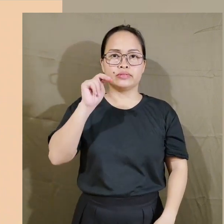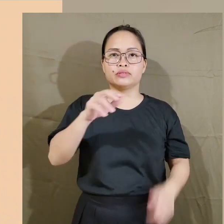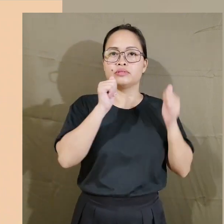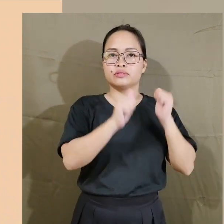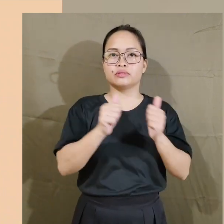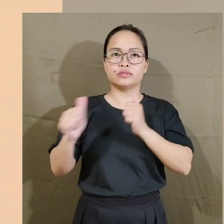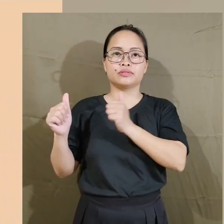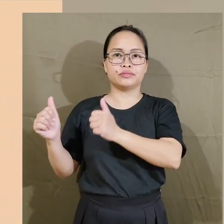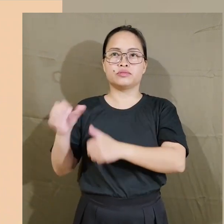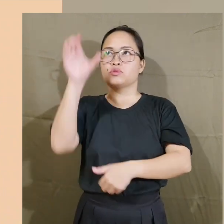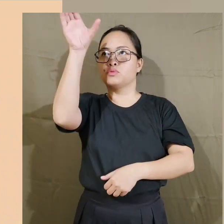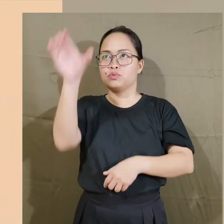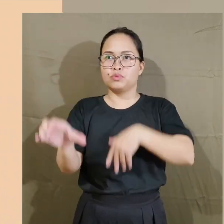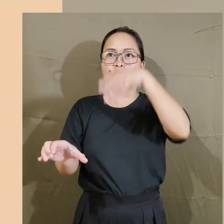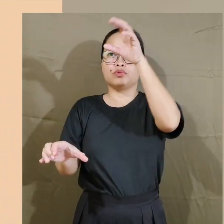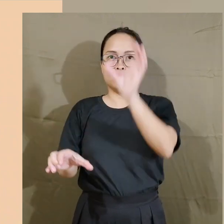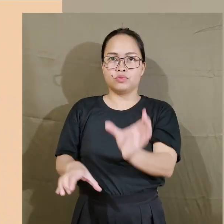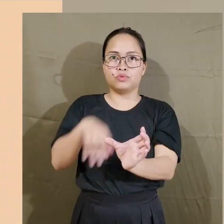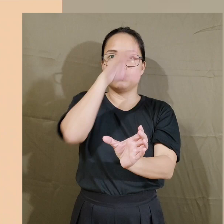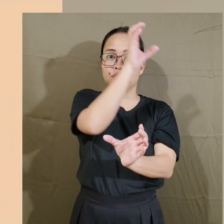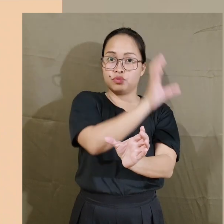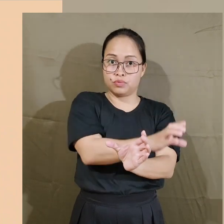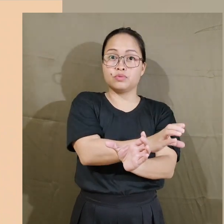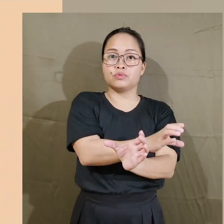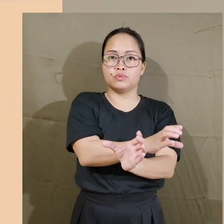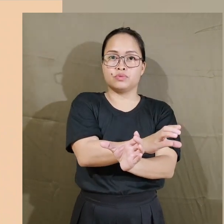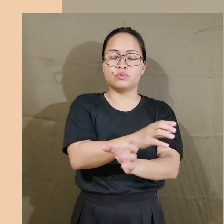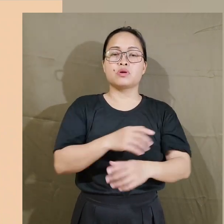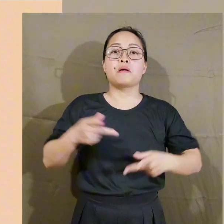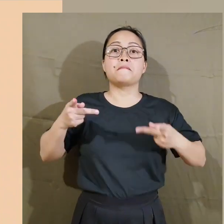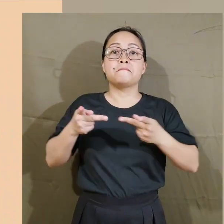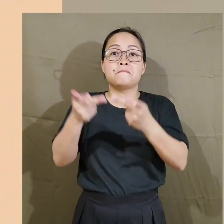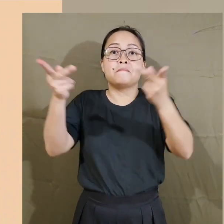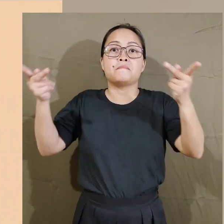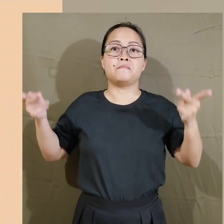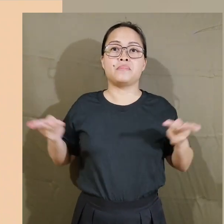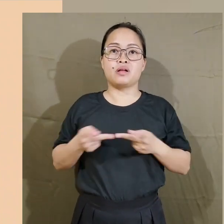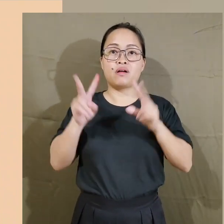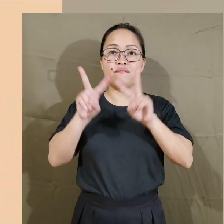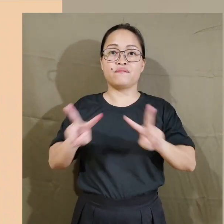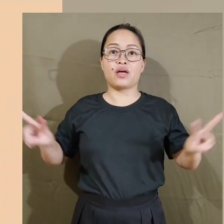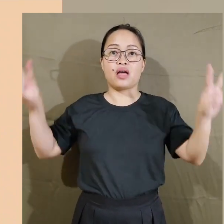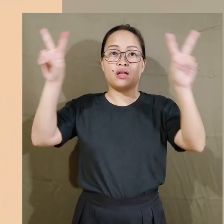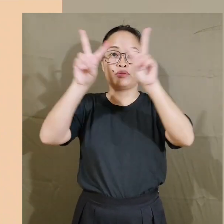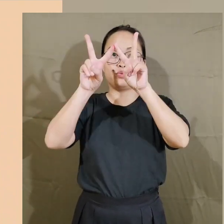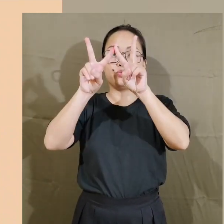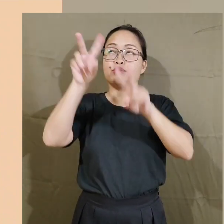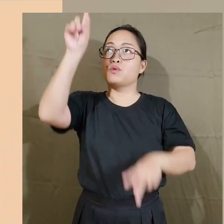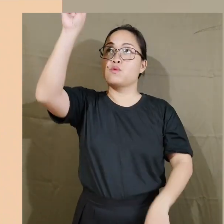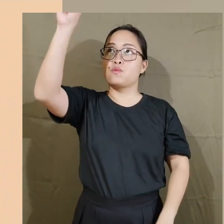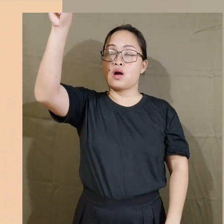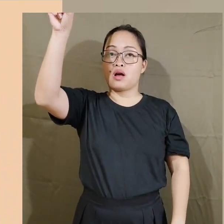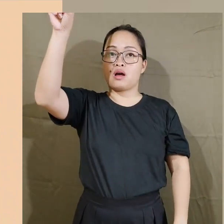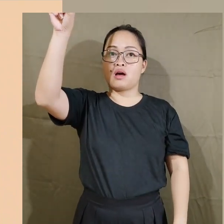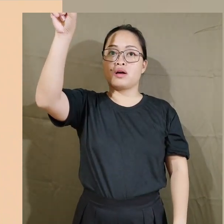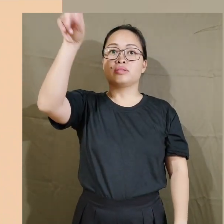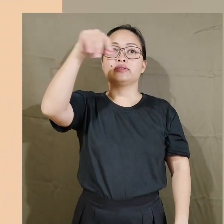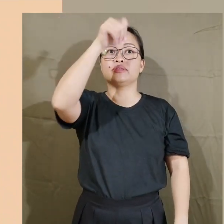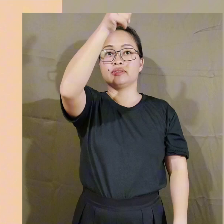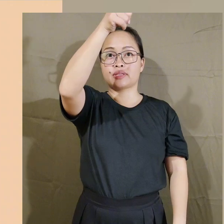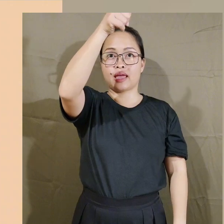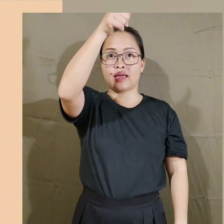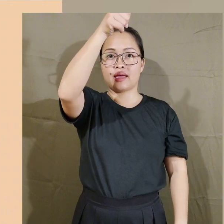into columns according to their respective places, namely ones,